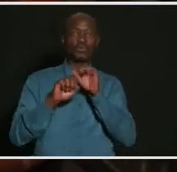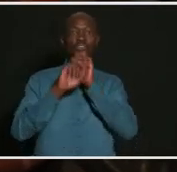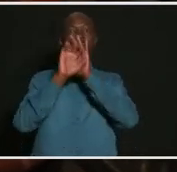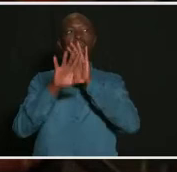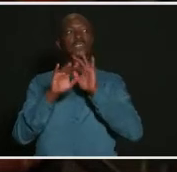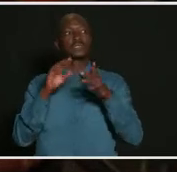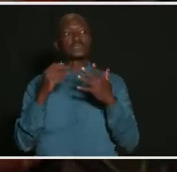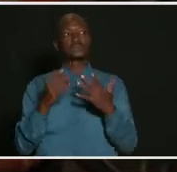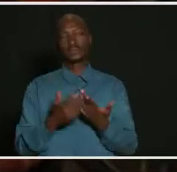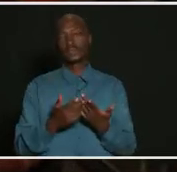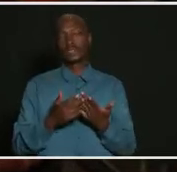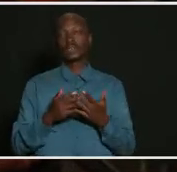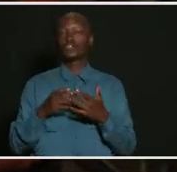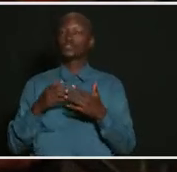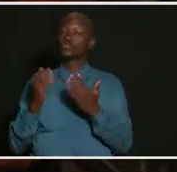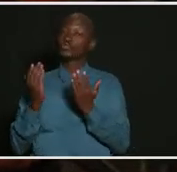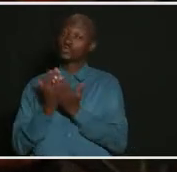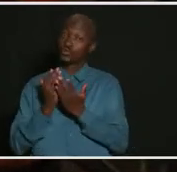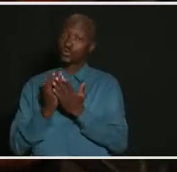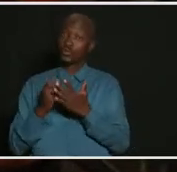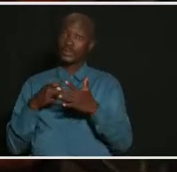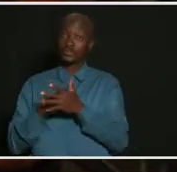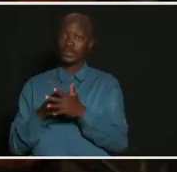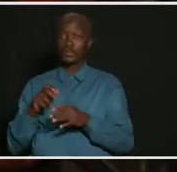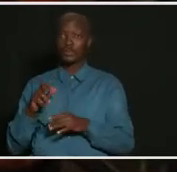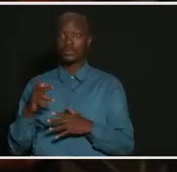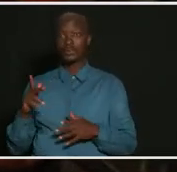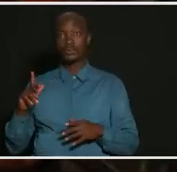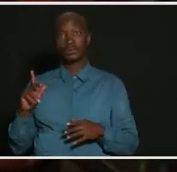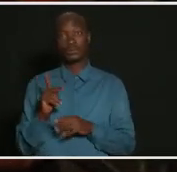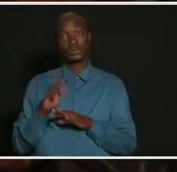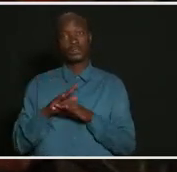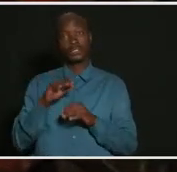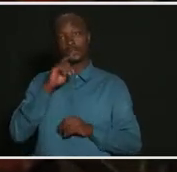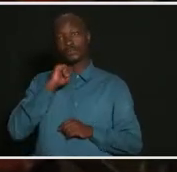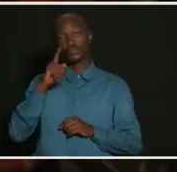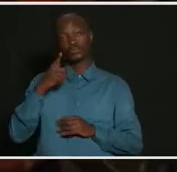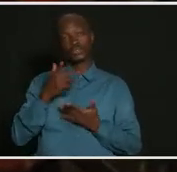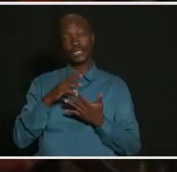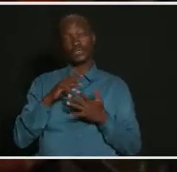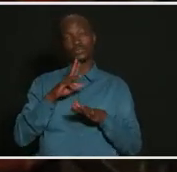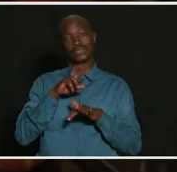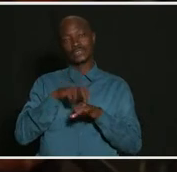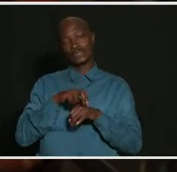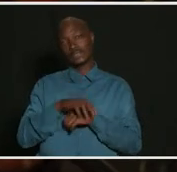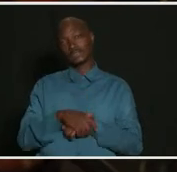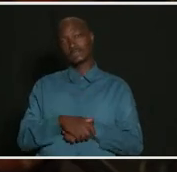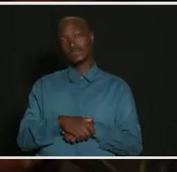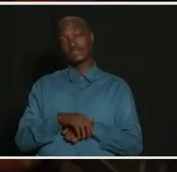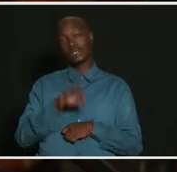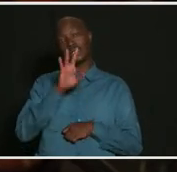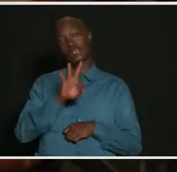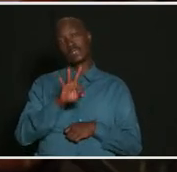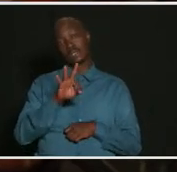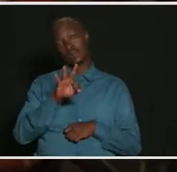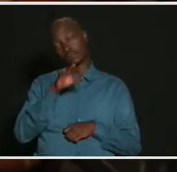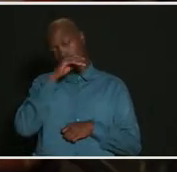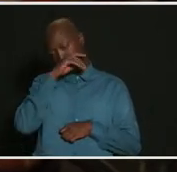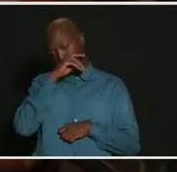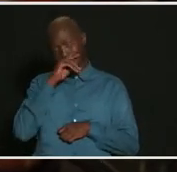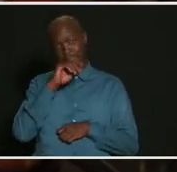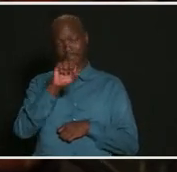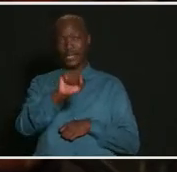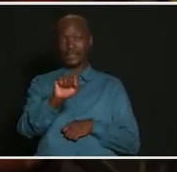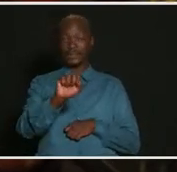the school must procure and it will be kept in a store room or somewhere that it will be utilized when it is needed three on Section